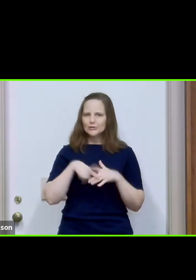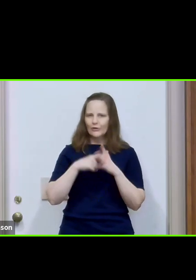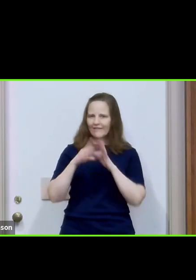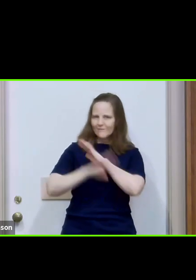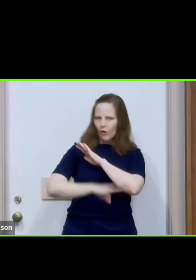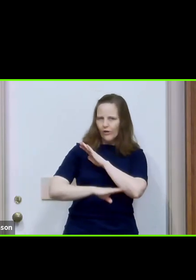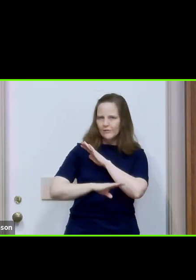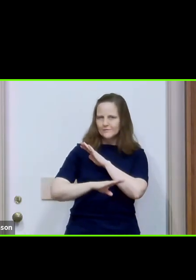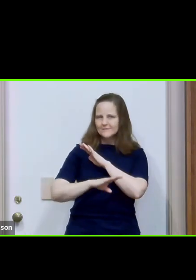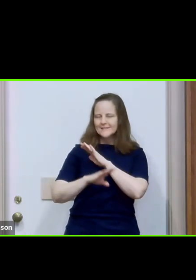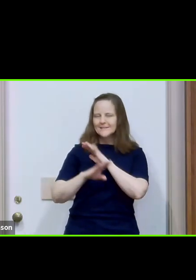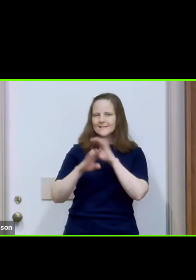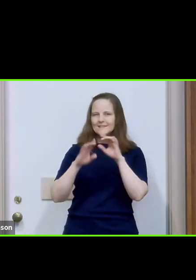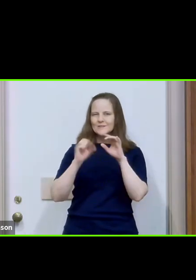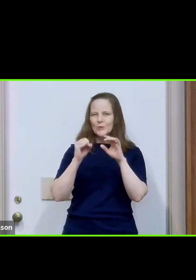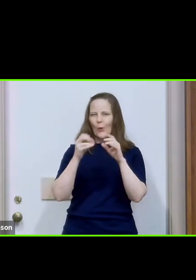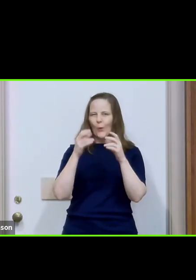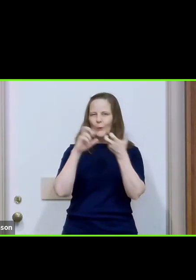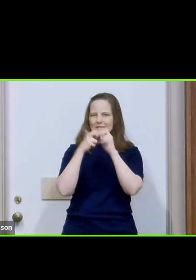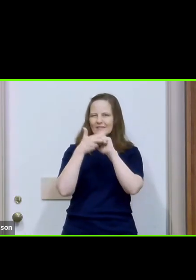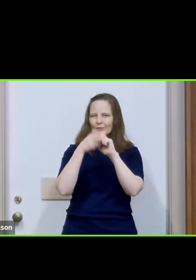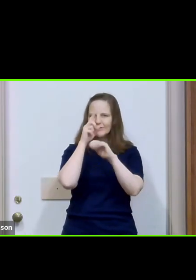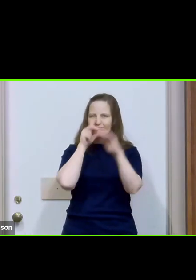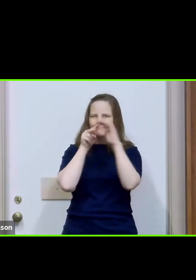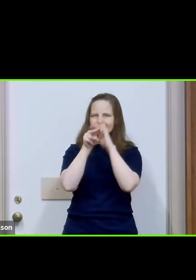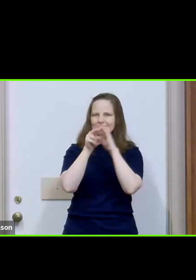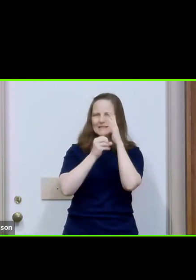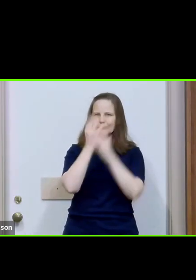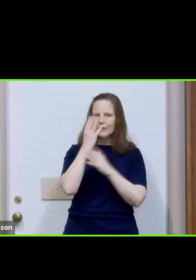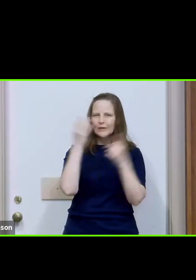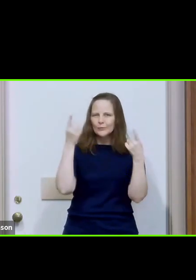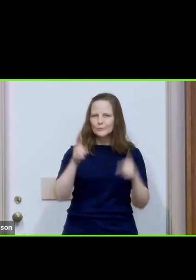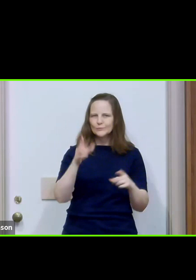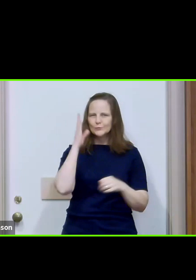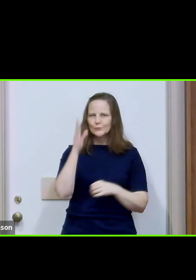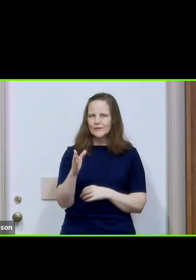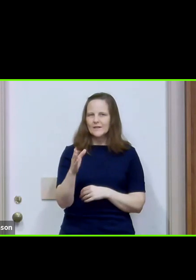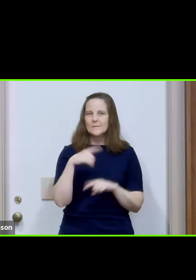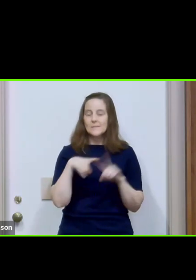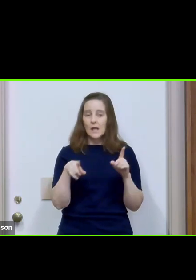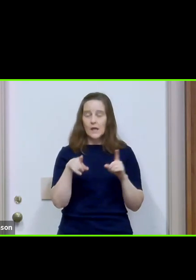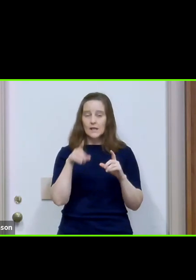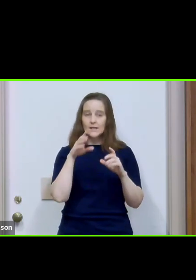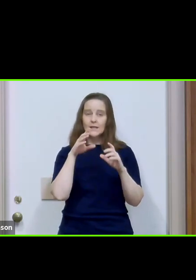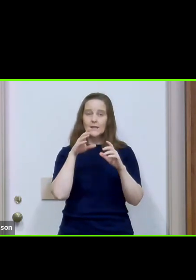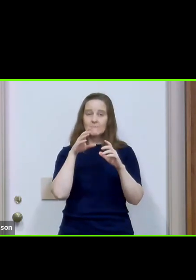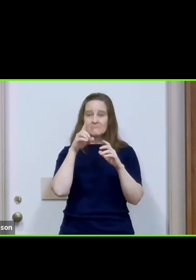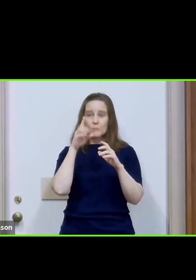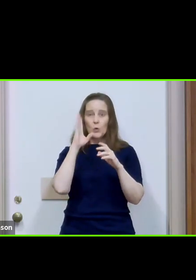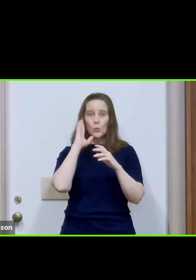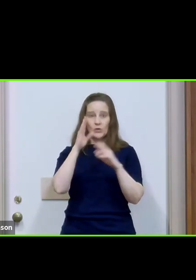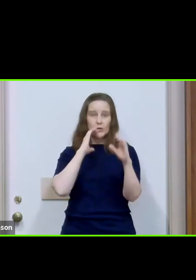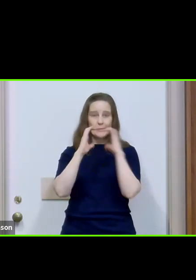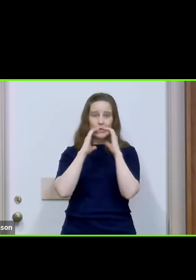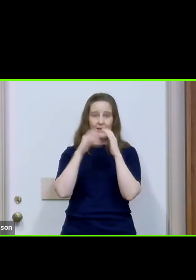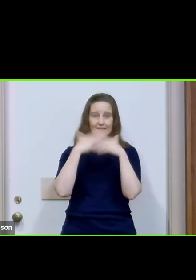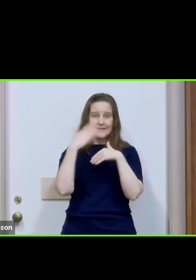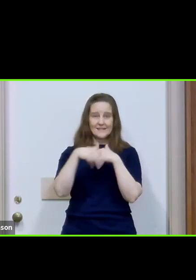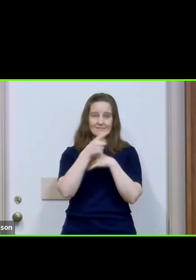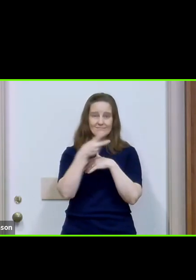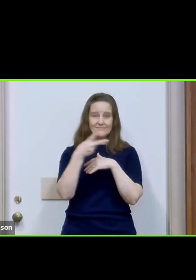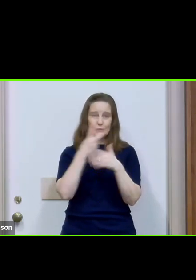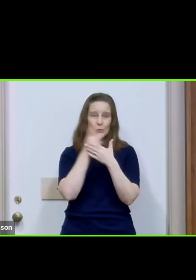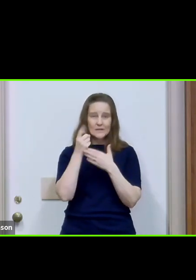bit difficult to anticipate exactly what our spring may bring, but we anticipate communicating in the next couple of weeks so that our